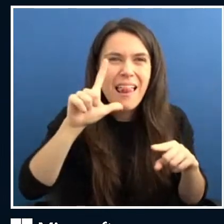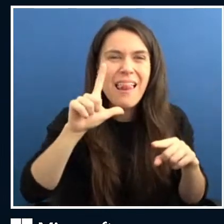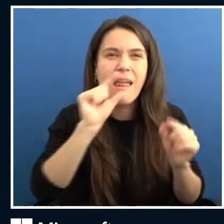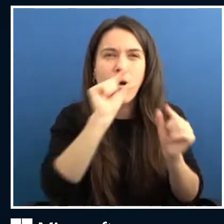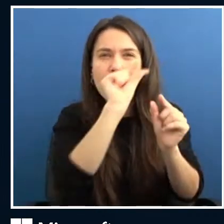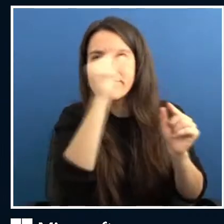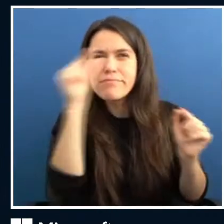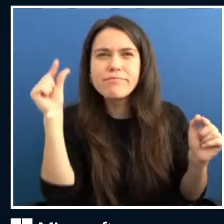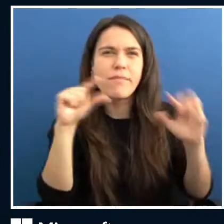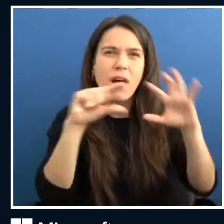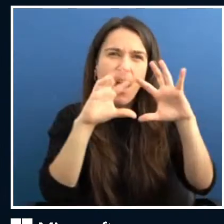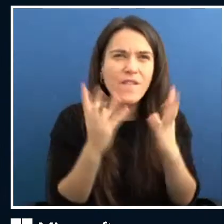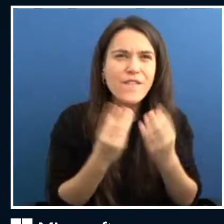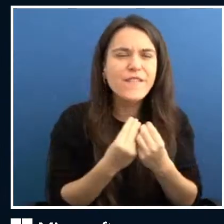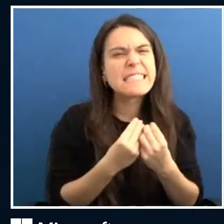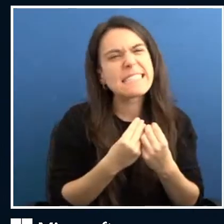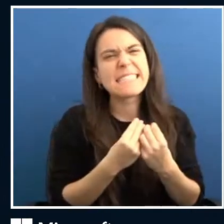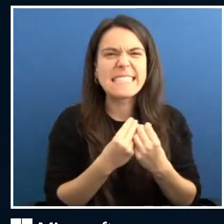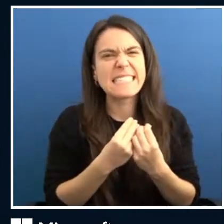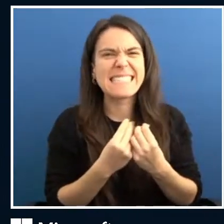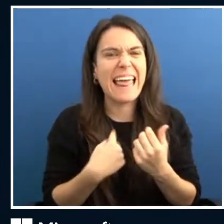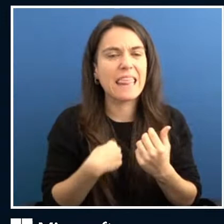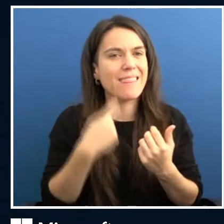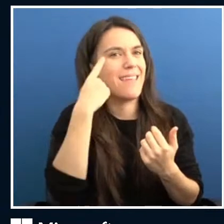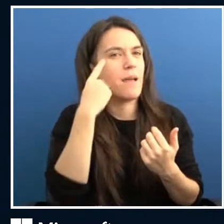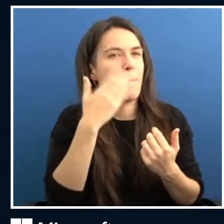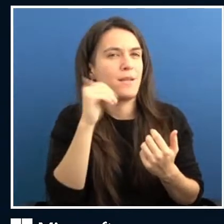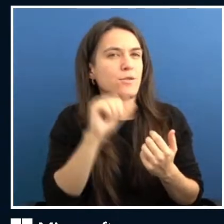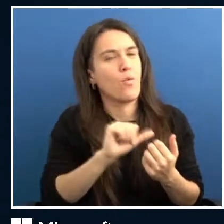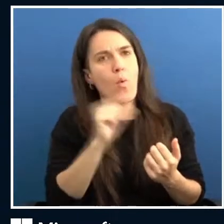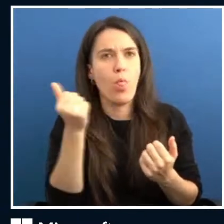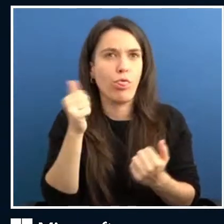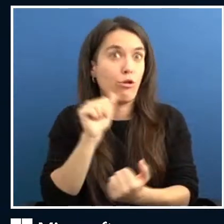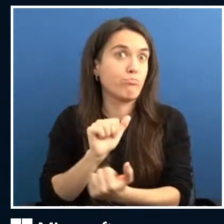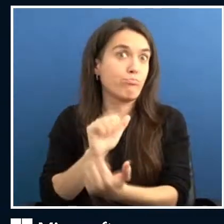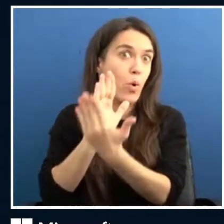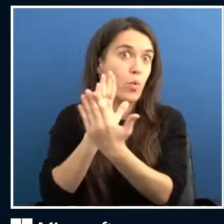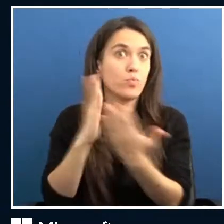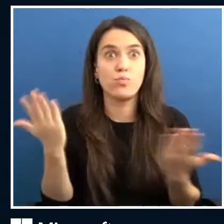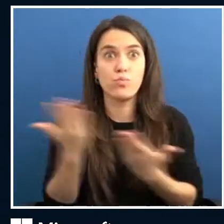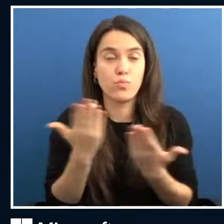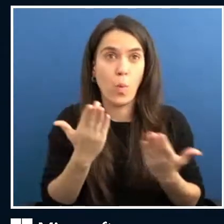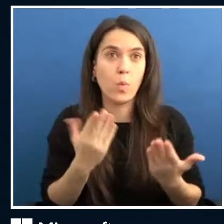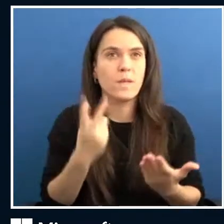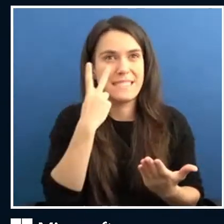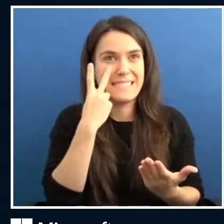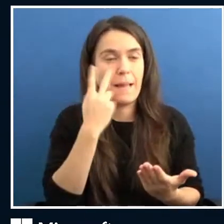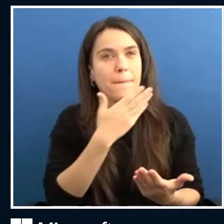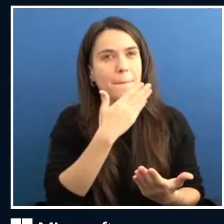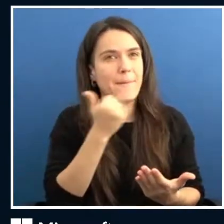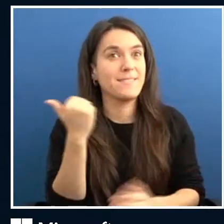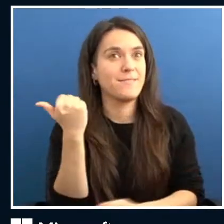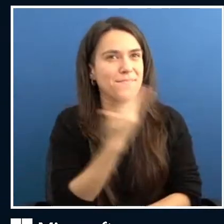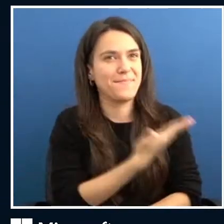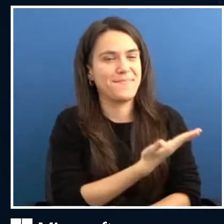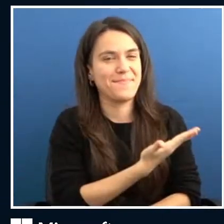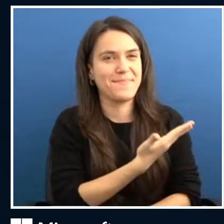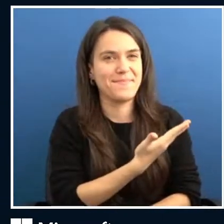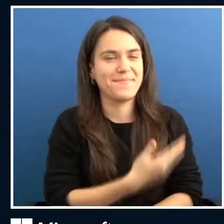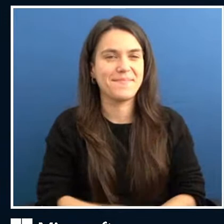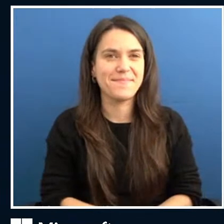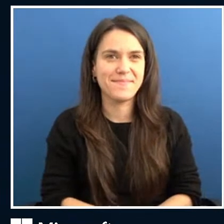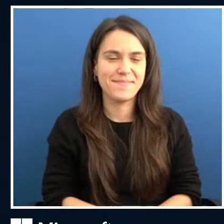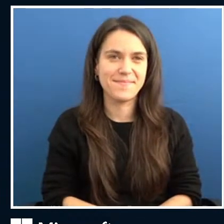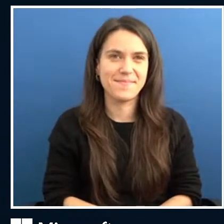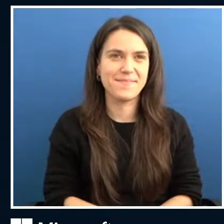we have to have a better approach for this. And that better approach was proposed very recently, and that